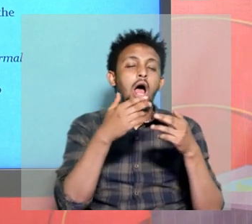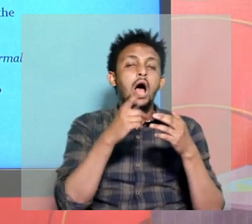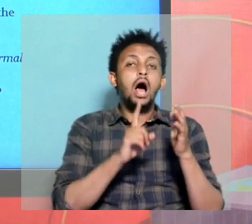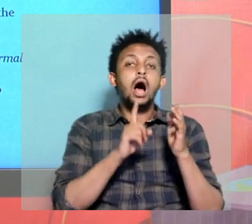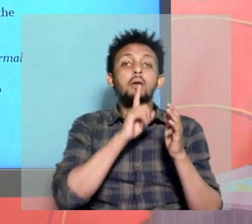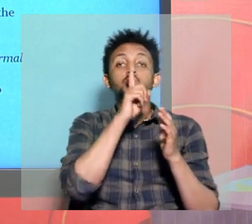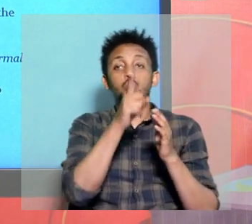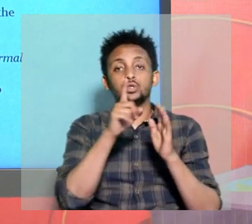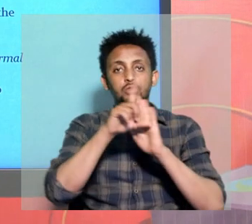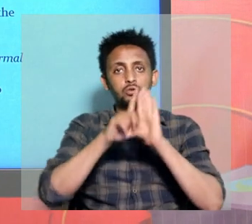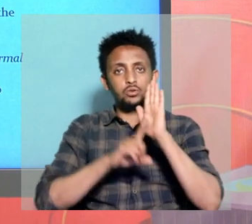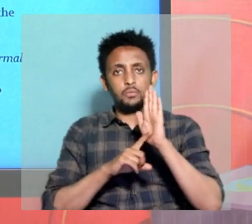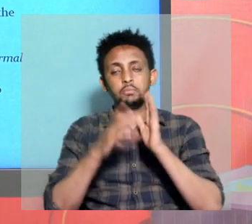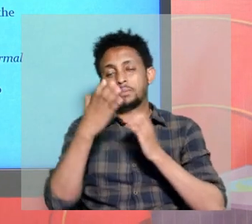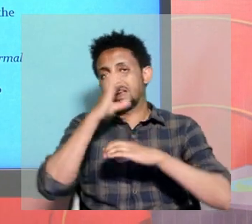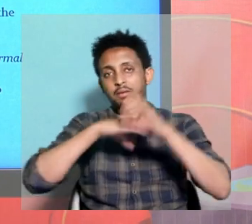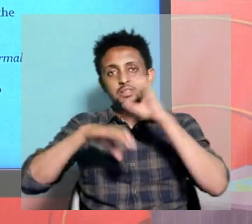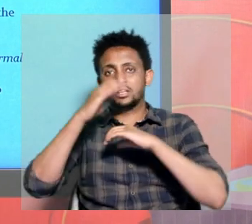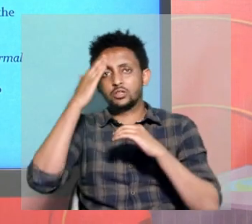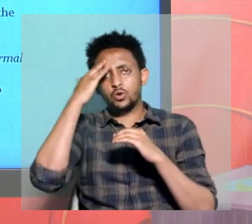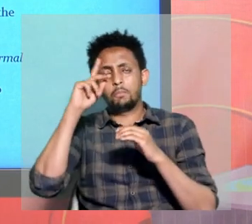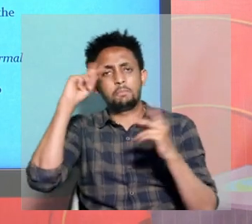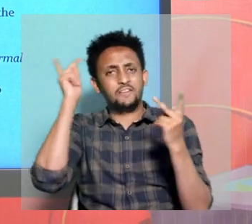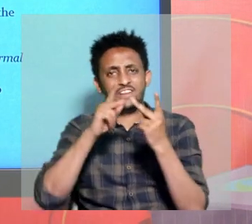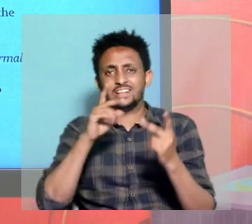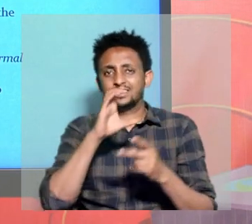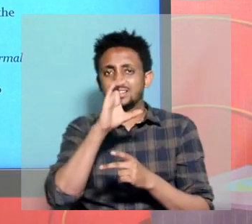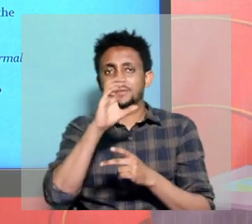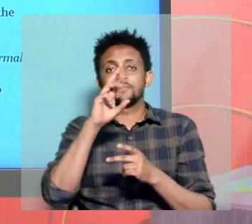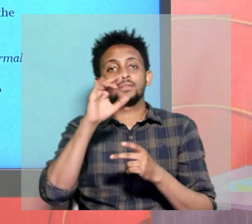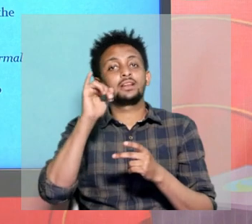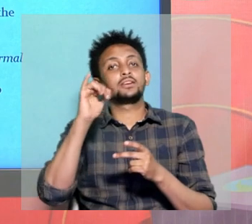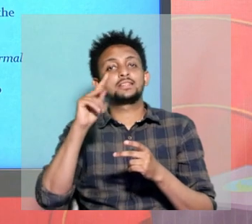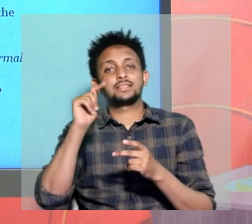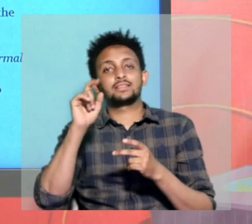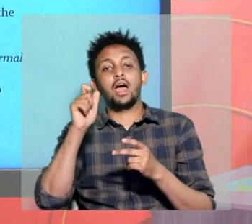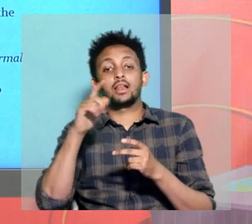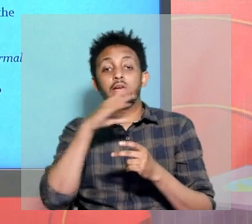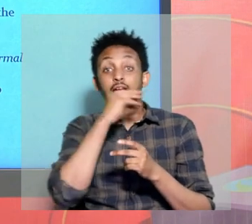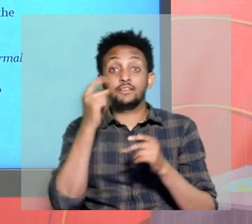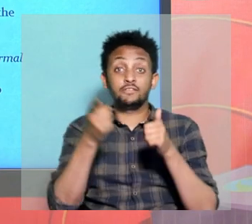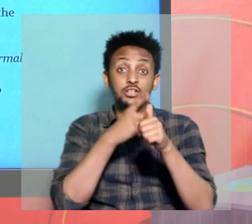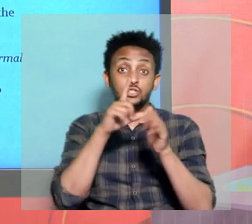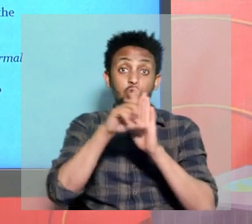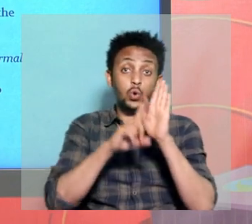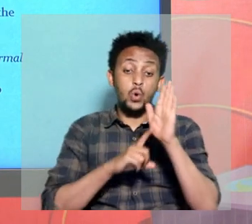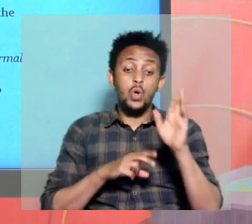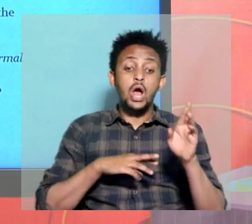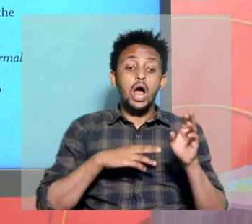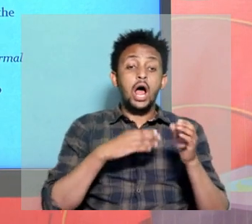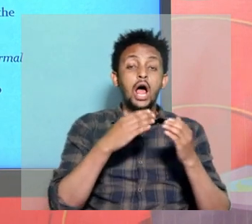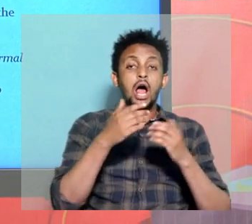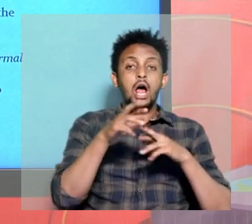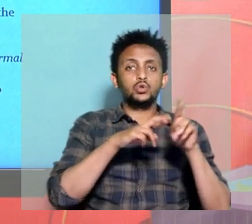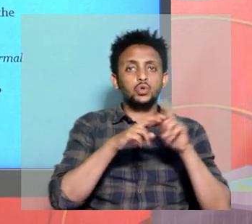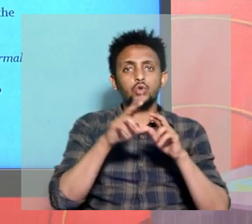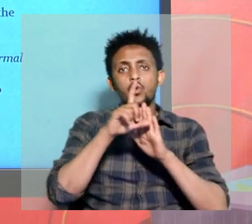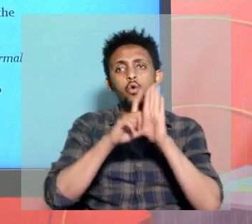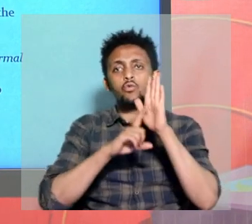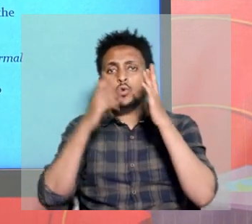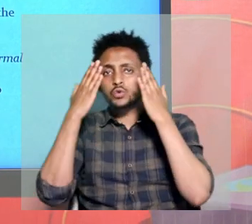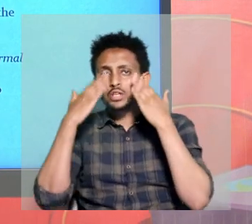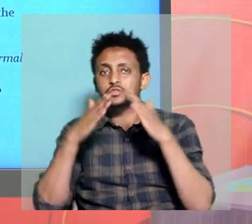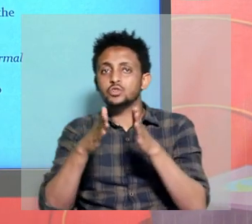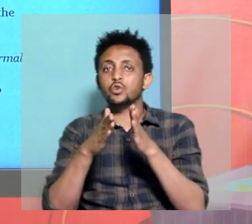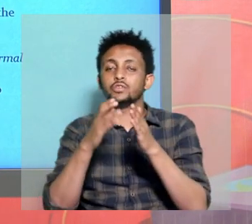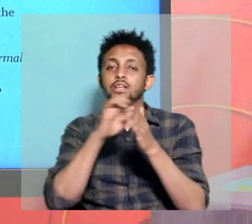zero, and sometimes in chemistry it's known to be the perfect crystalline. And first law is associated with that of the law of conservation